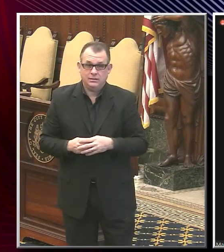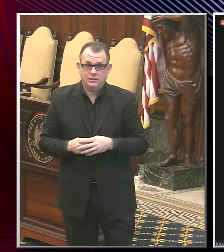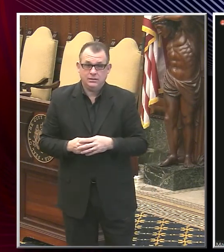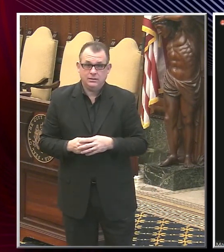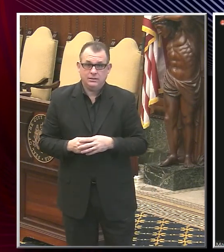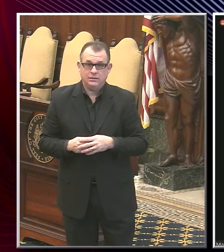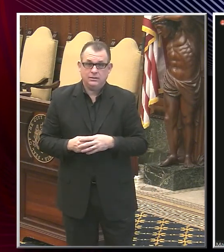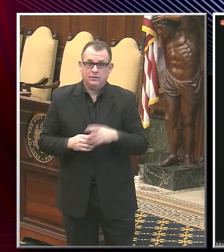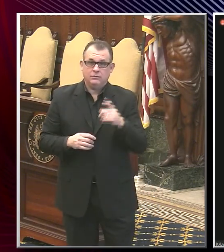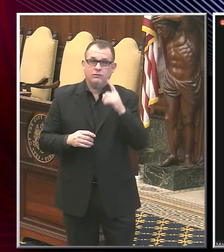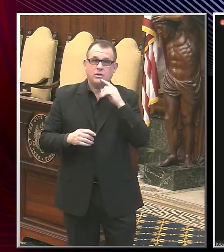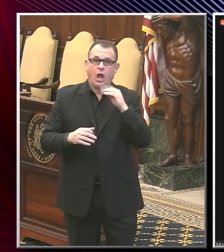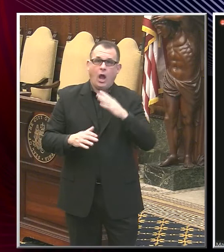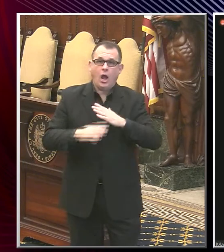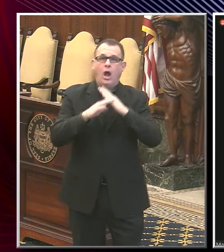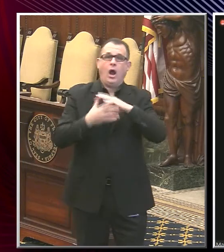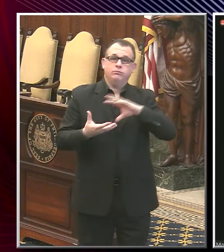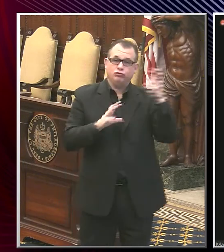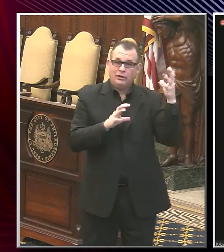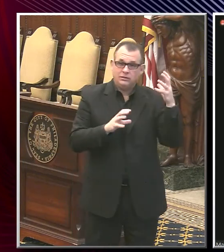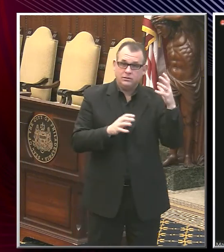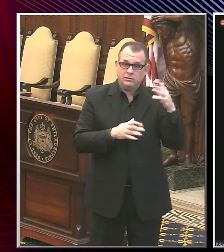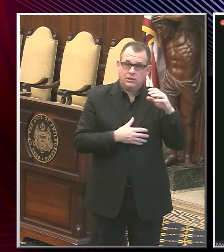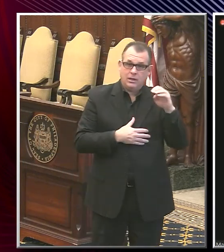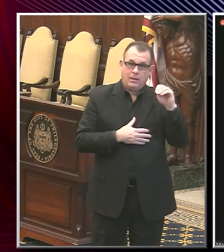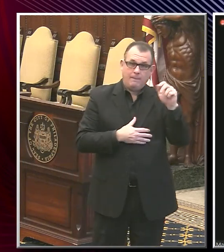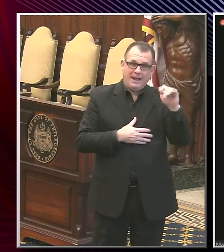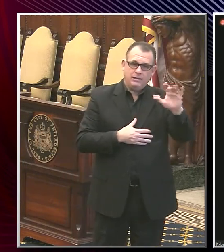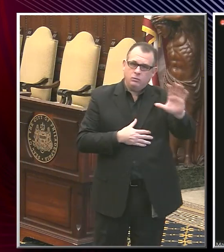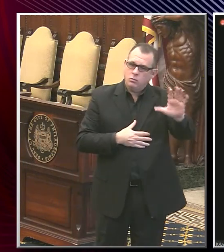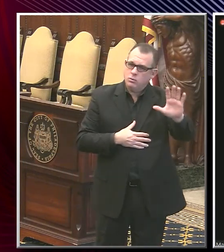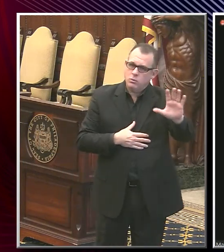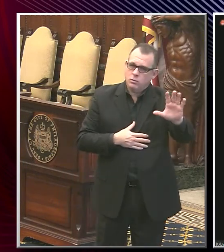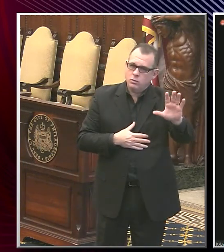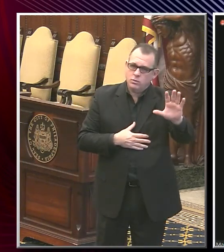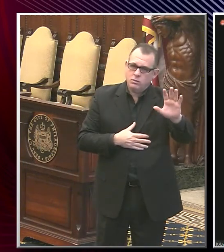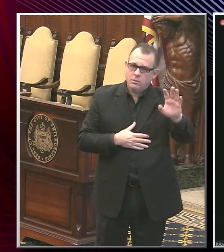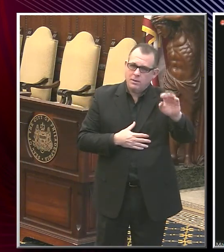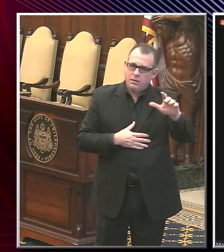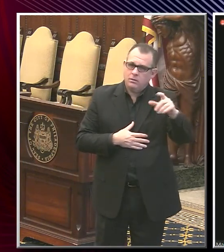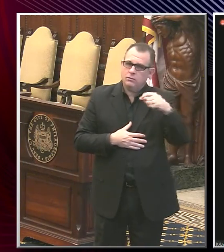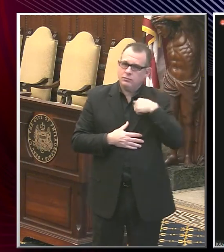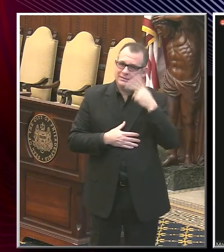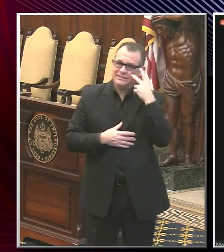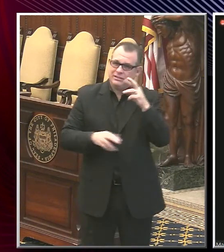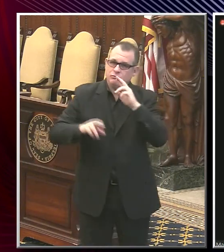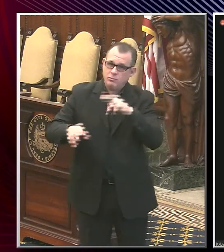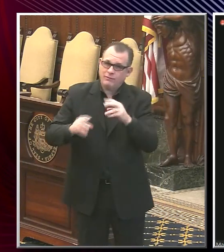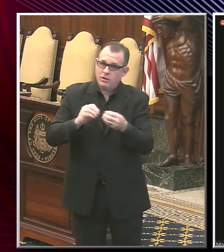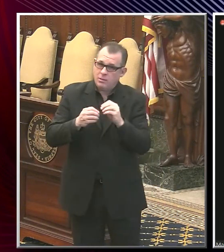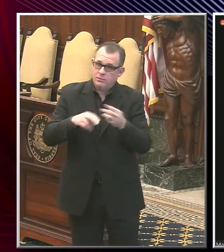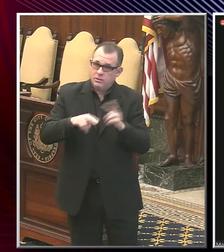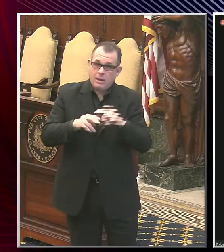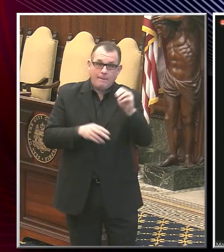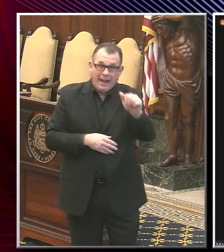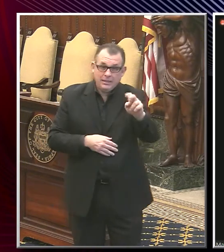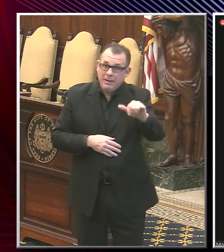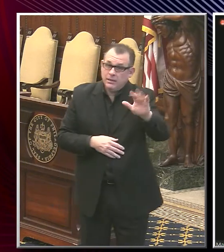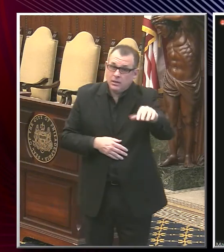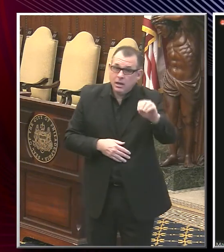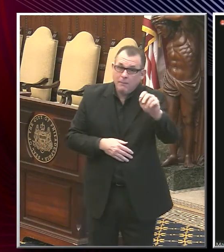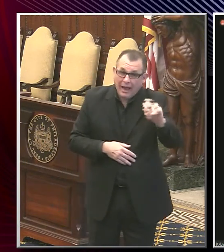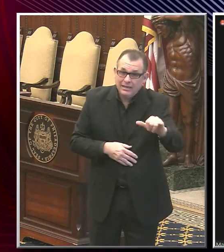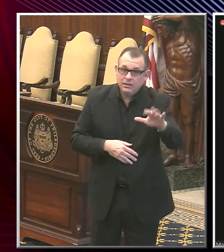Capitol uprising. I know that we've seen some... Manny. We've seen some reports of rising numbers.